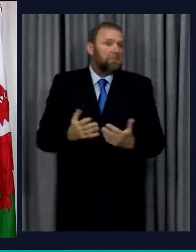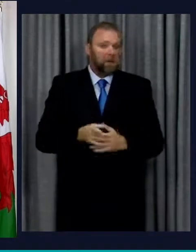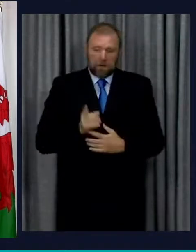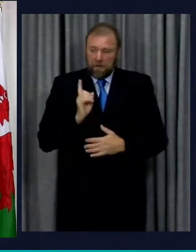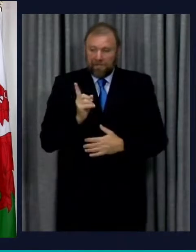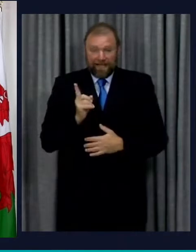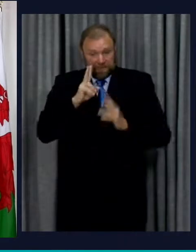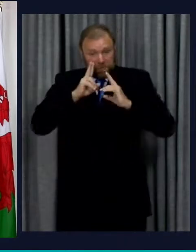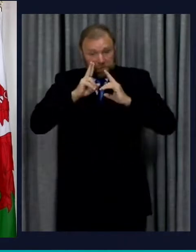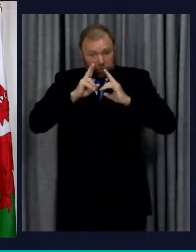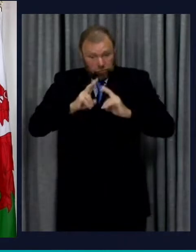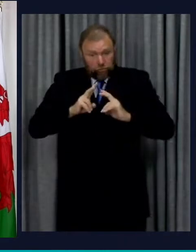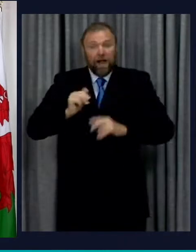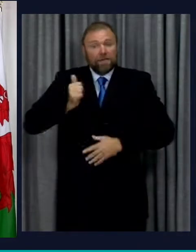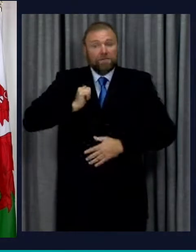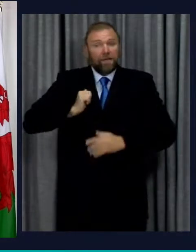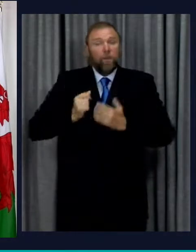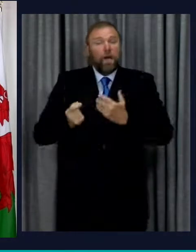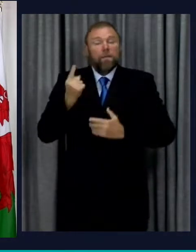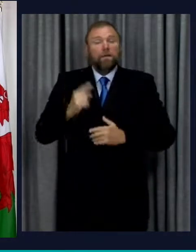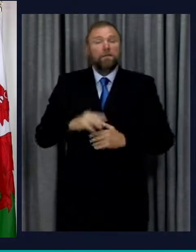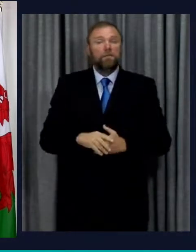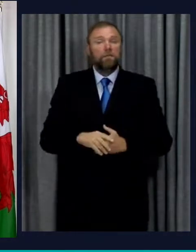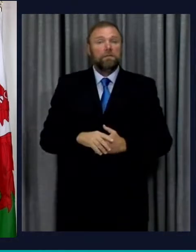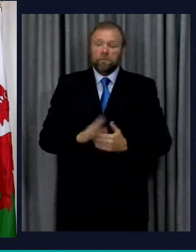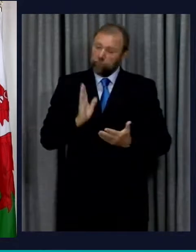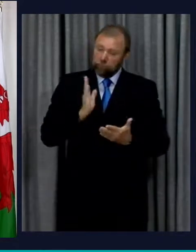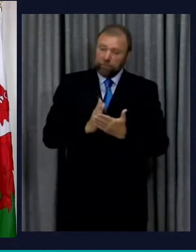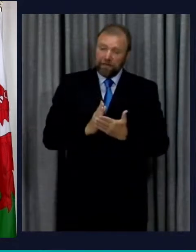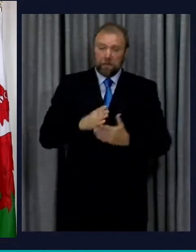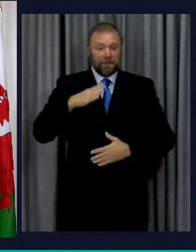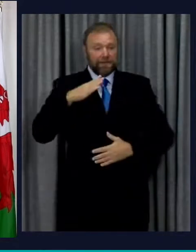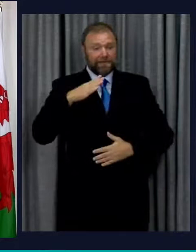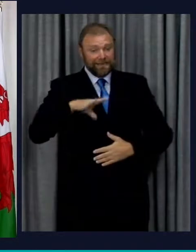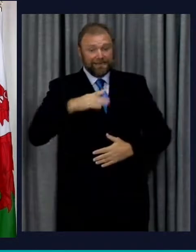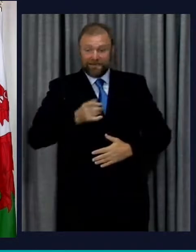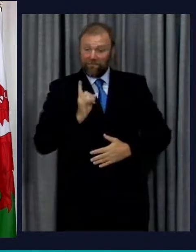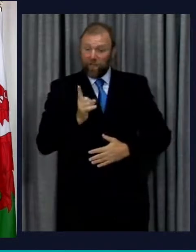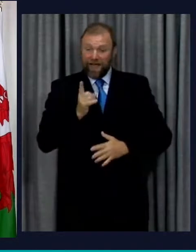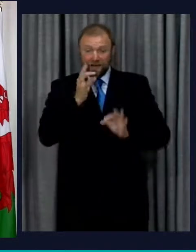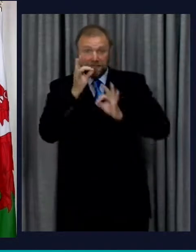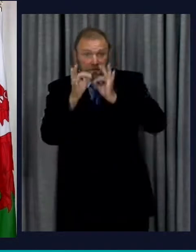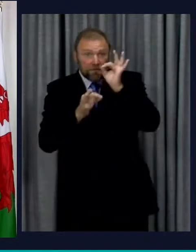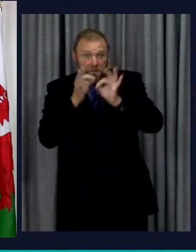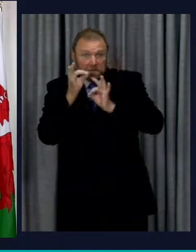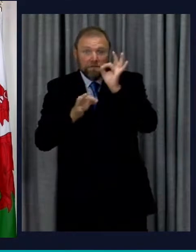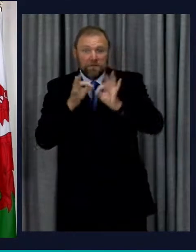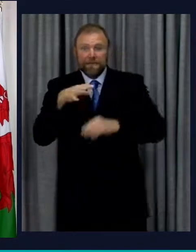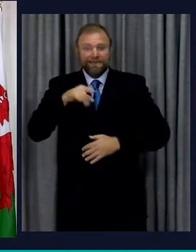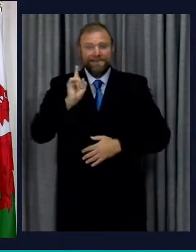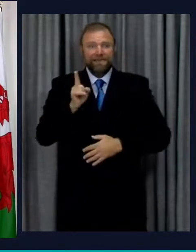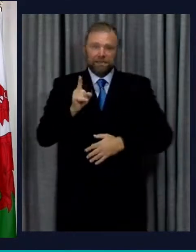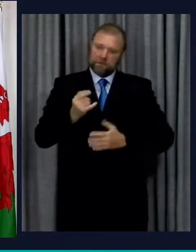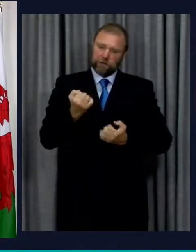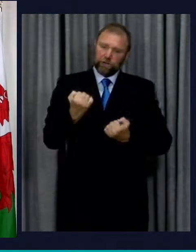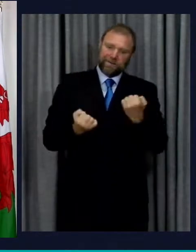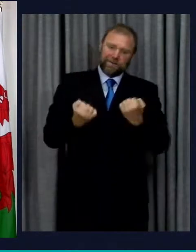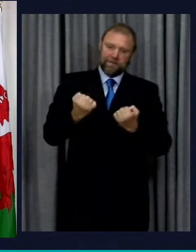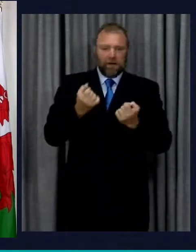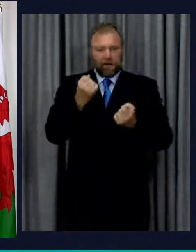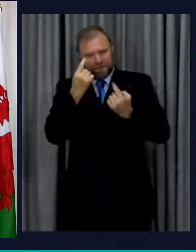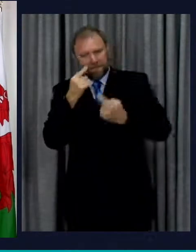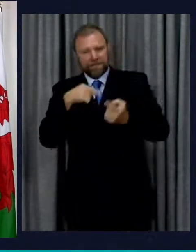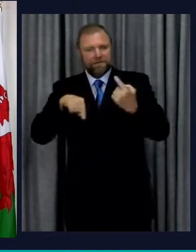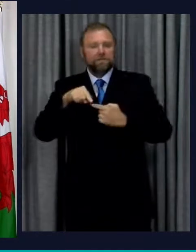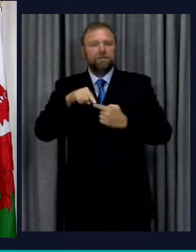do understand there's a real desire for that scrutiny, for lessons learning, and for some form of justice and understanding. So we're committed to doing